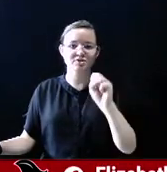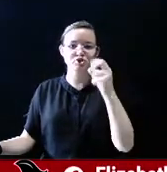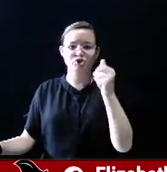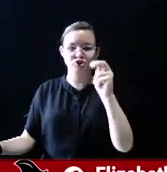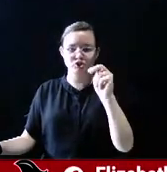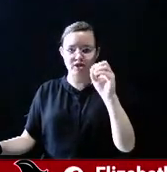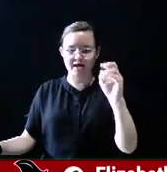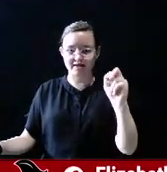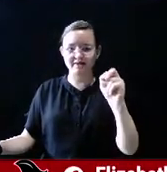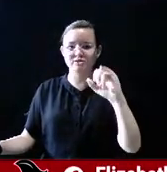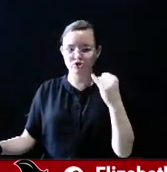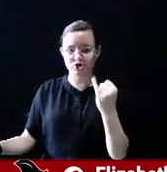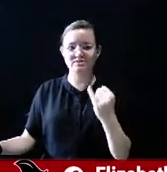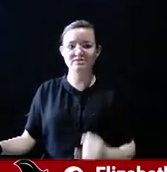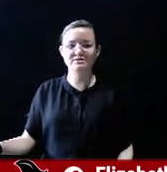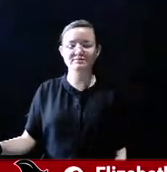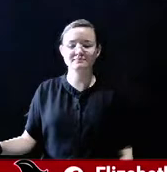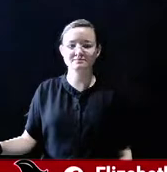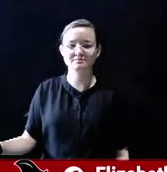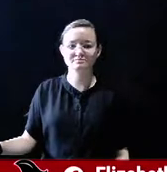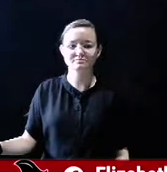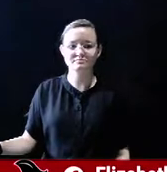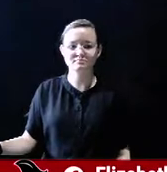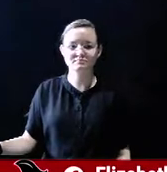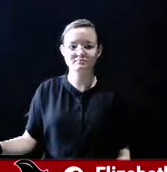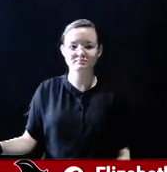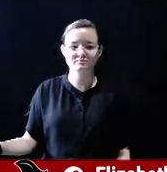Shannon Orlando Johnson.